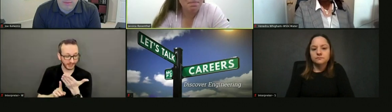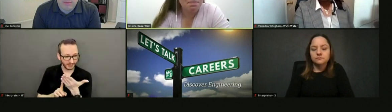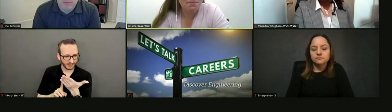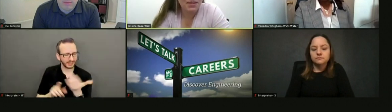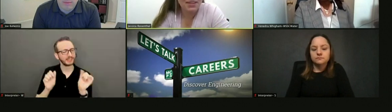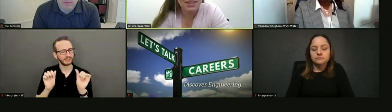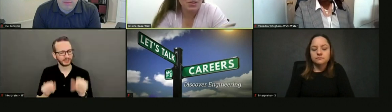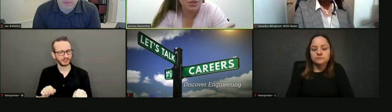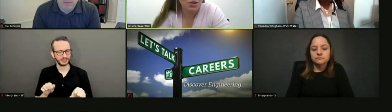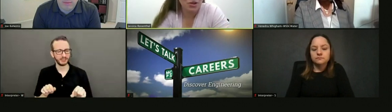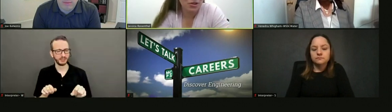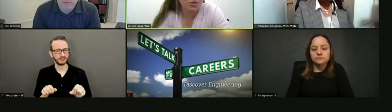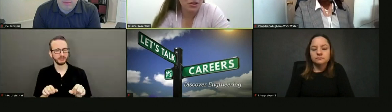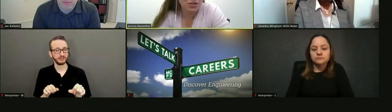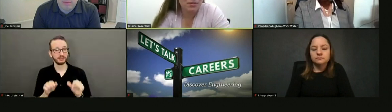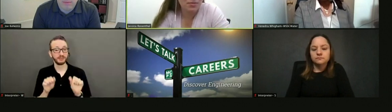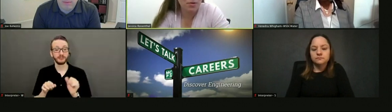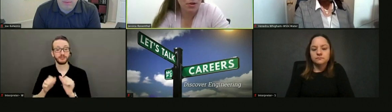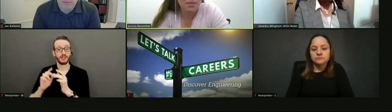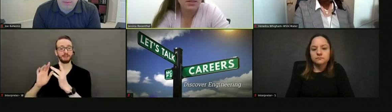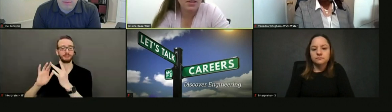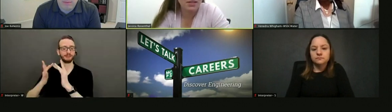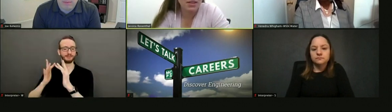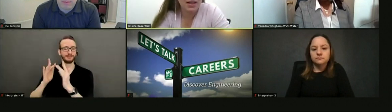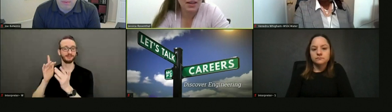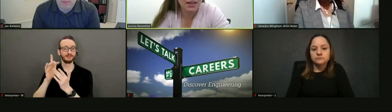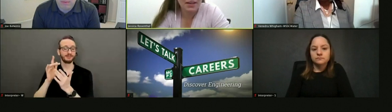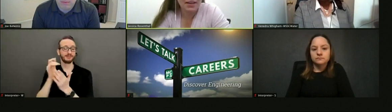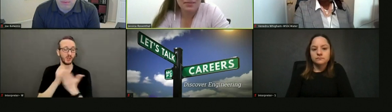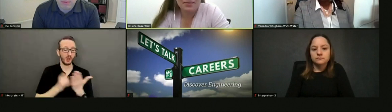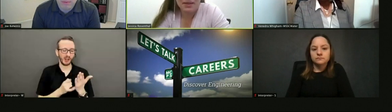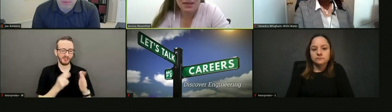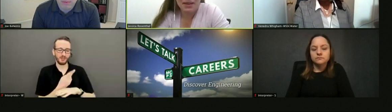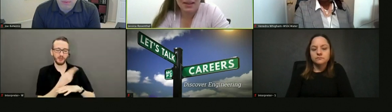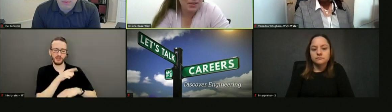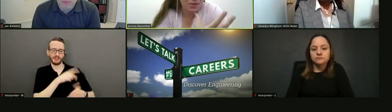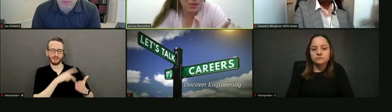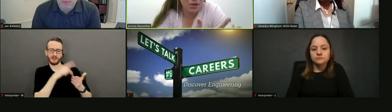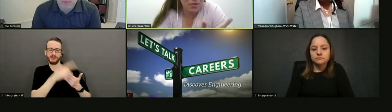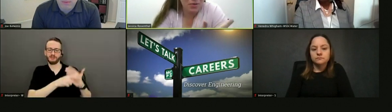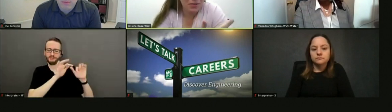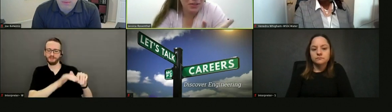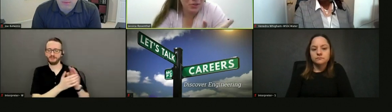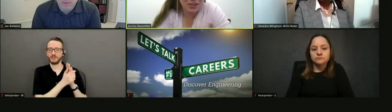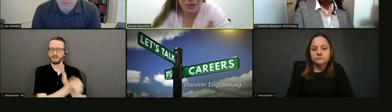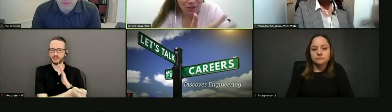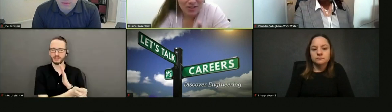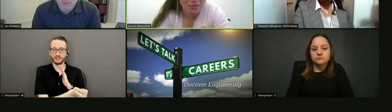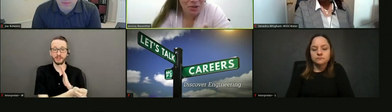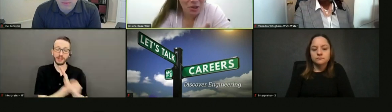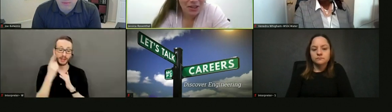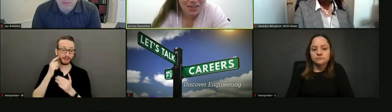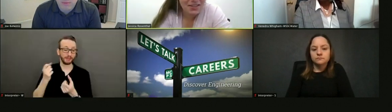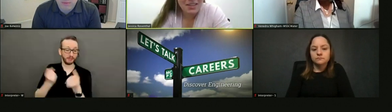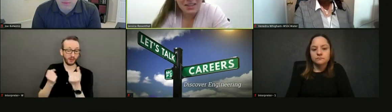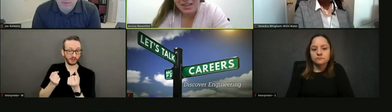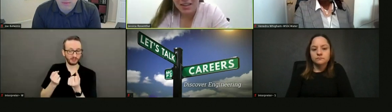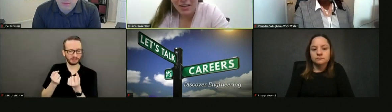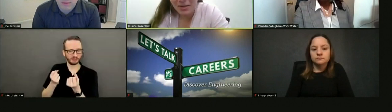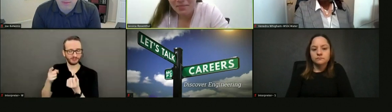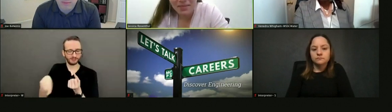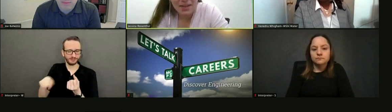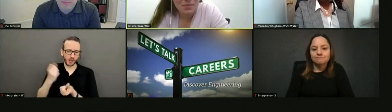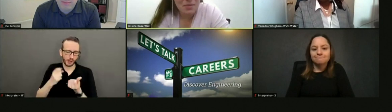kind of digital art using your programming skill set. And especially in the automotive industry, like cars have to look